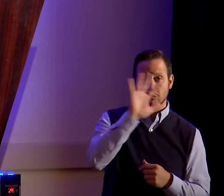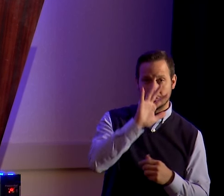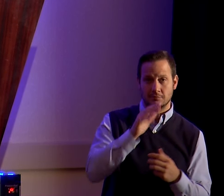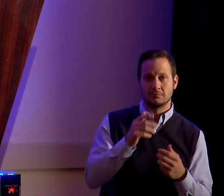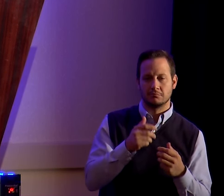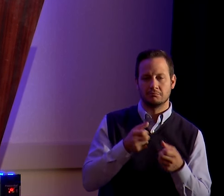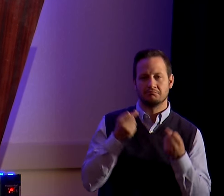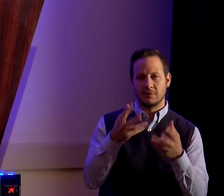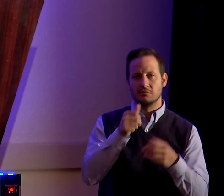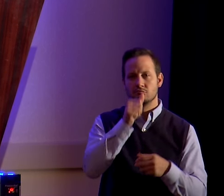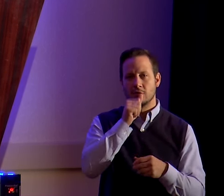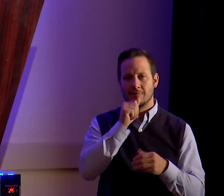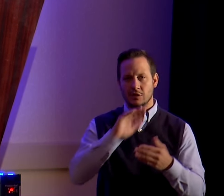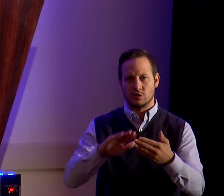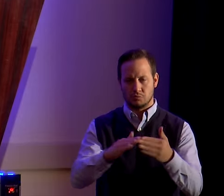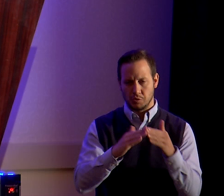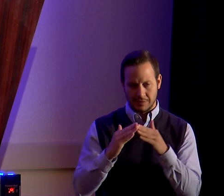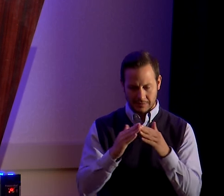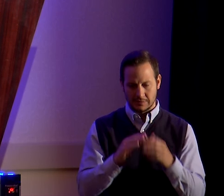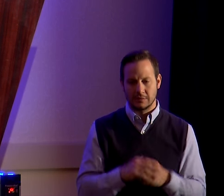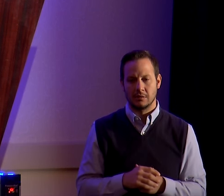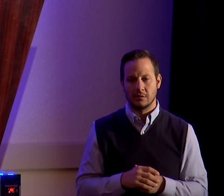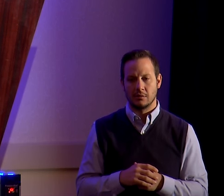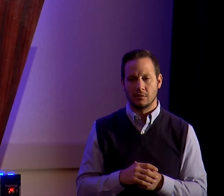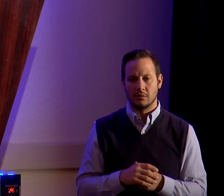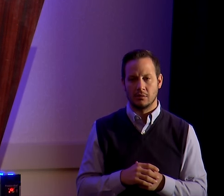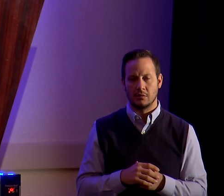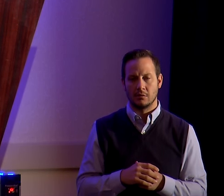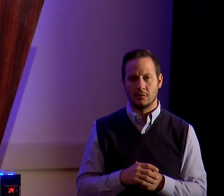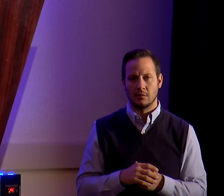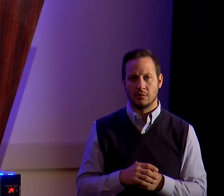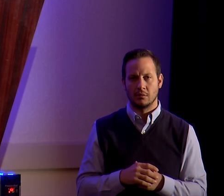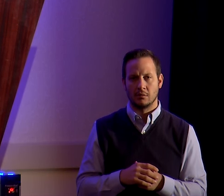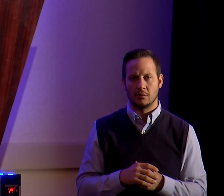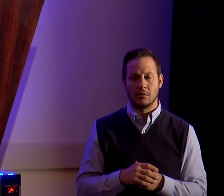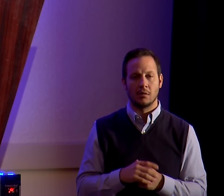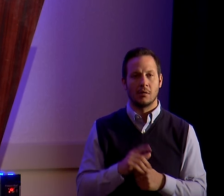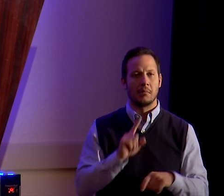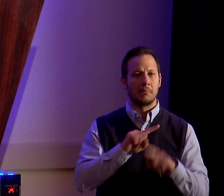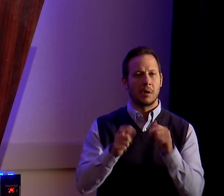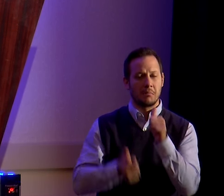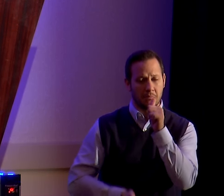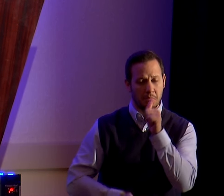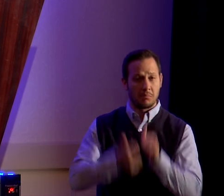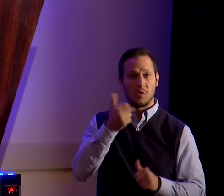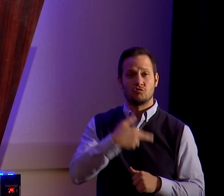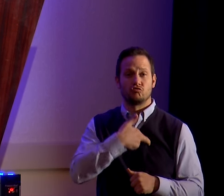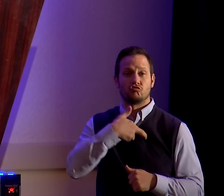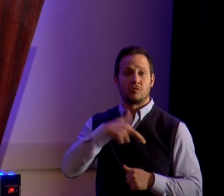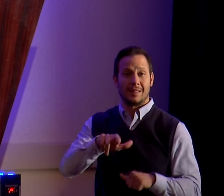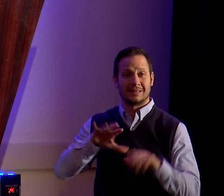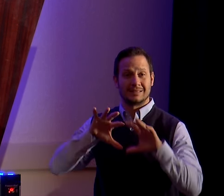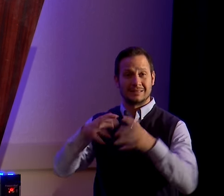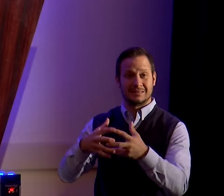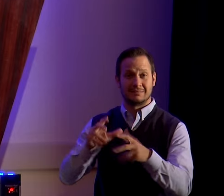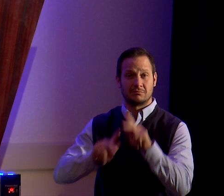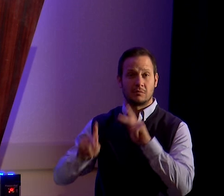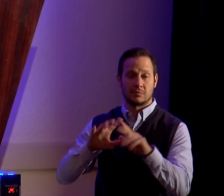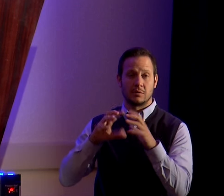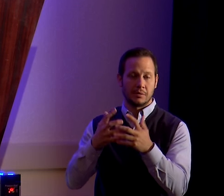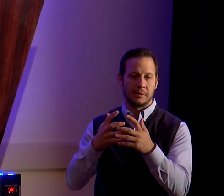private communities, smaller communities. And yet, the most religious population, by